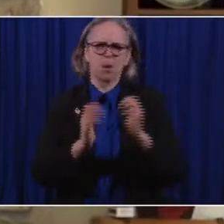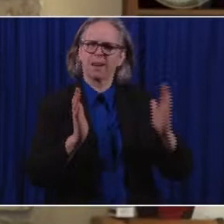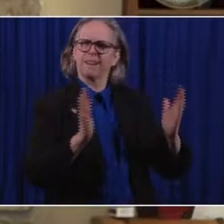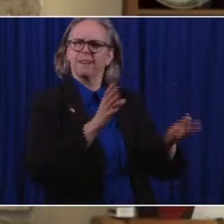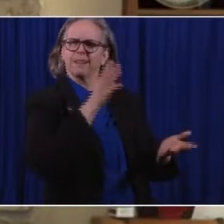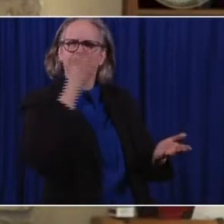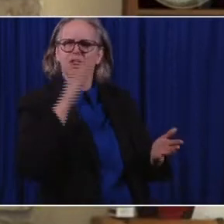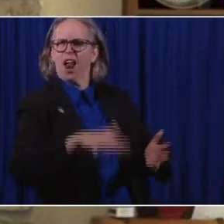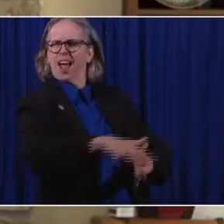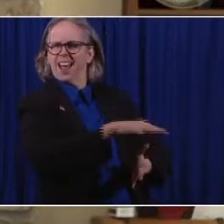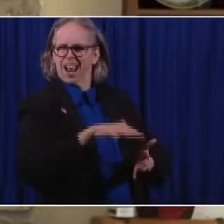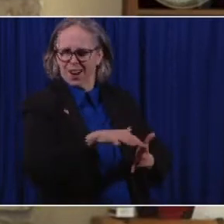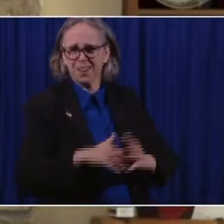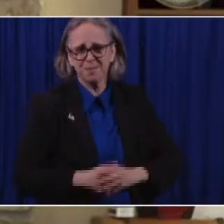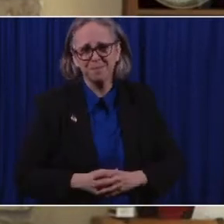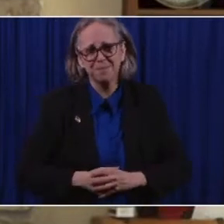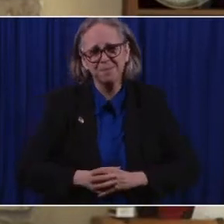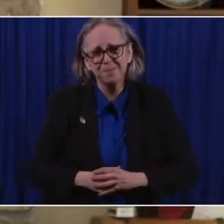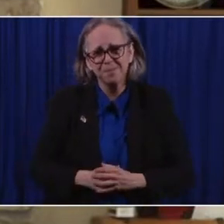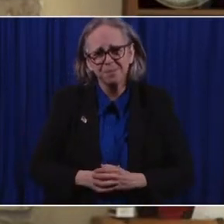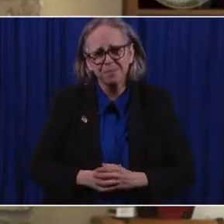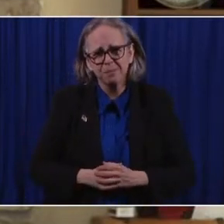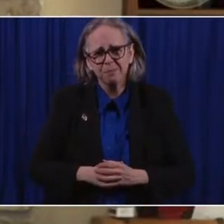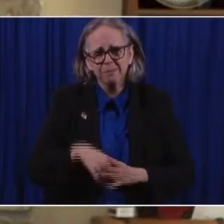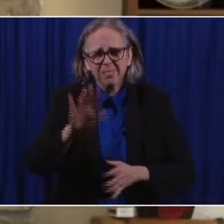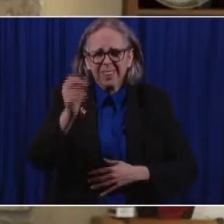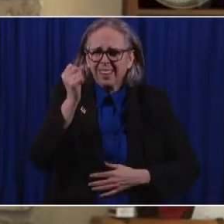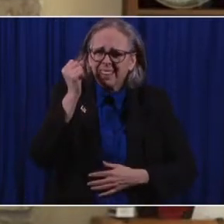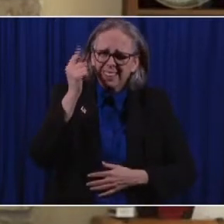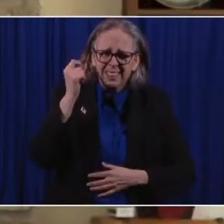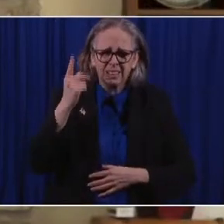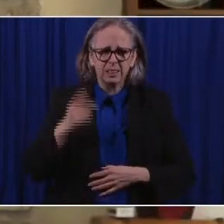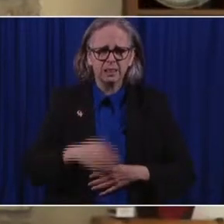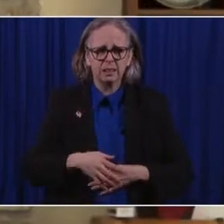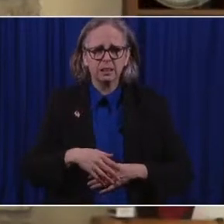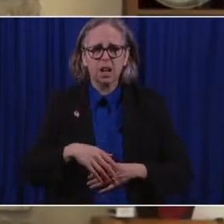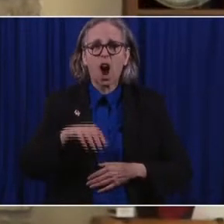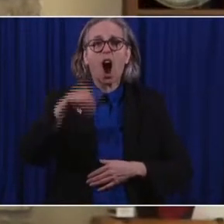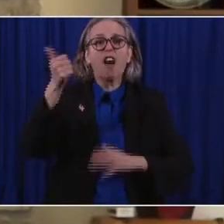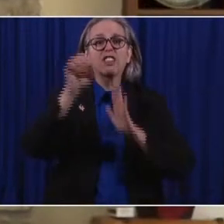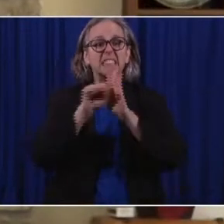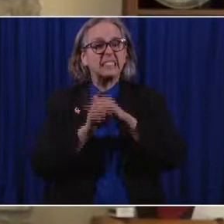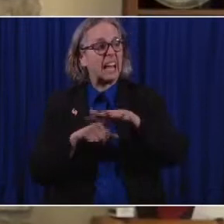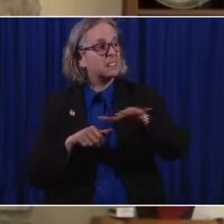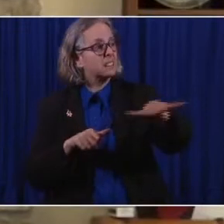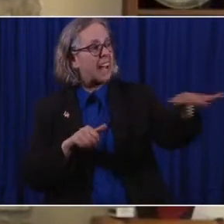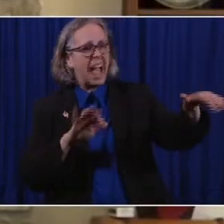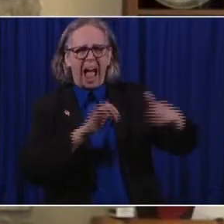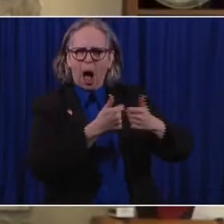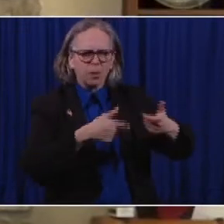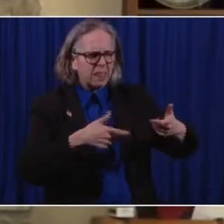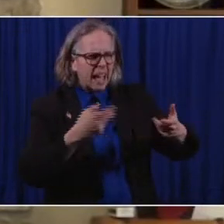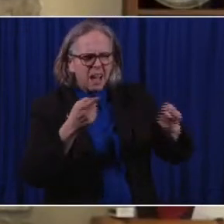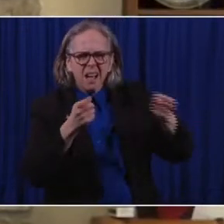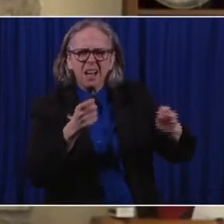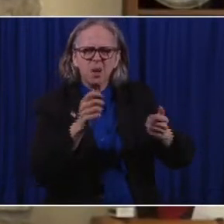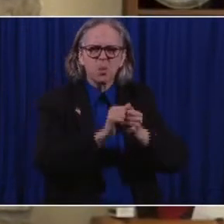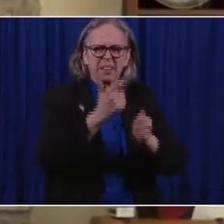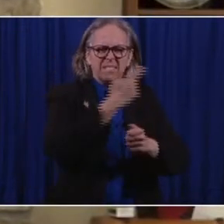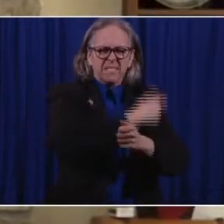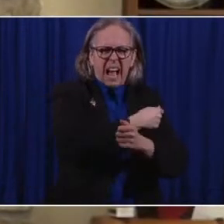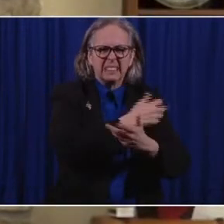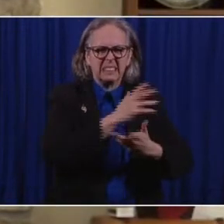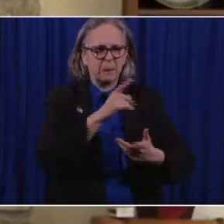frankly, because we did not want to see what we've seen in some other states where they have one huge center